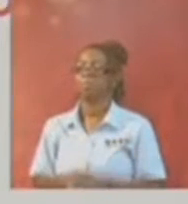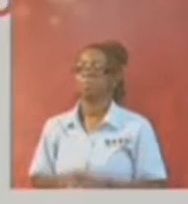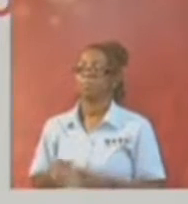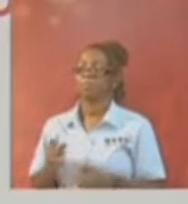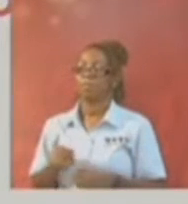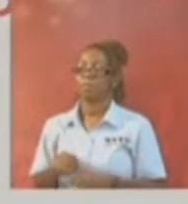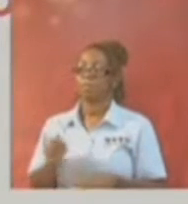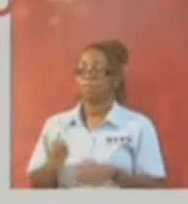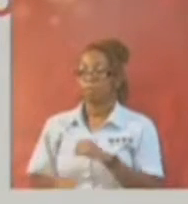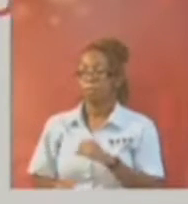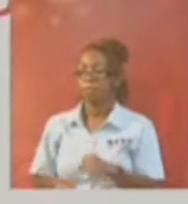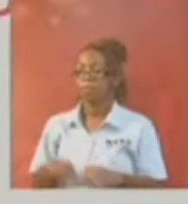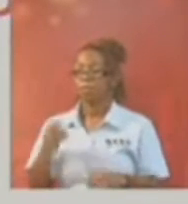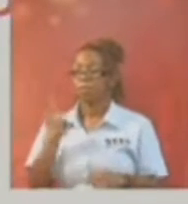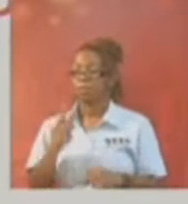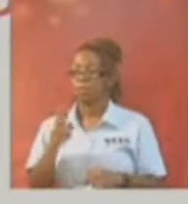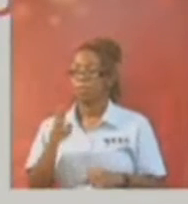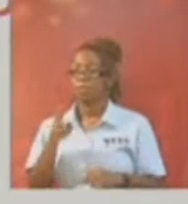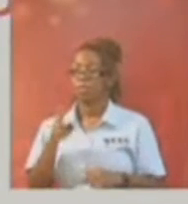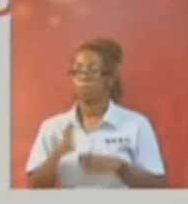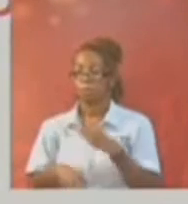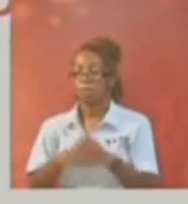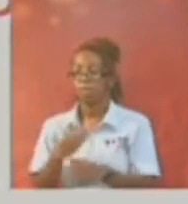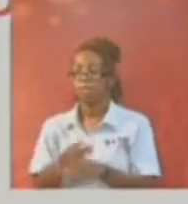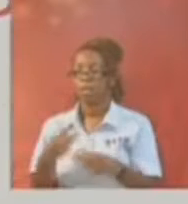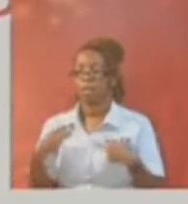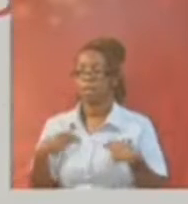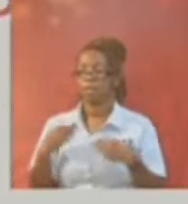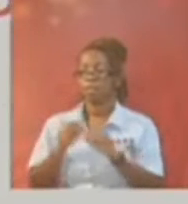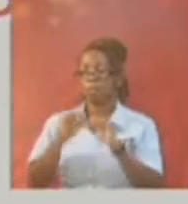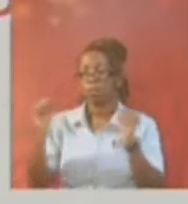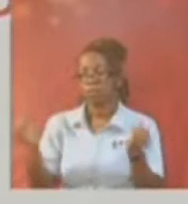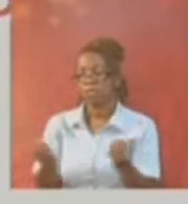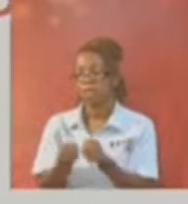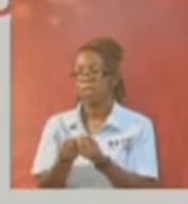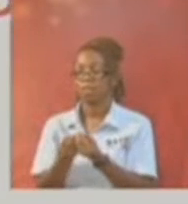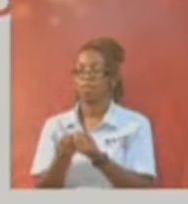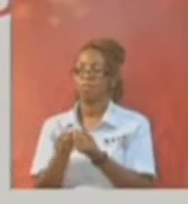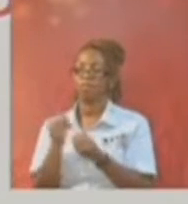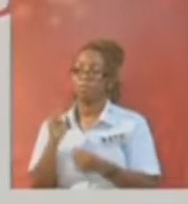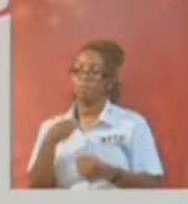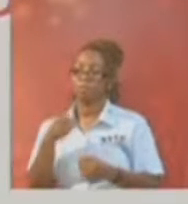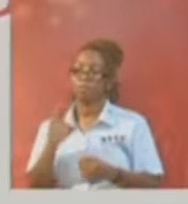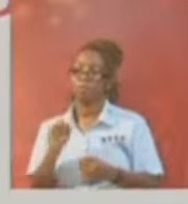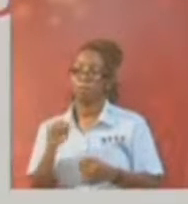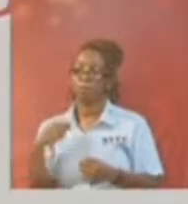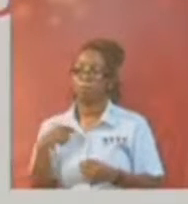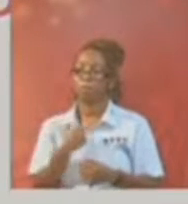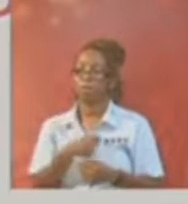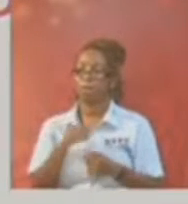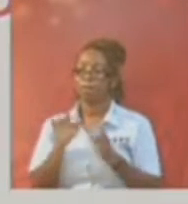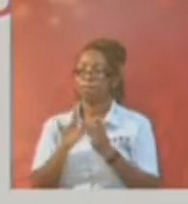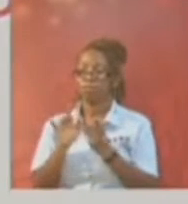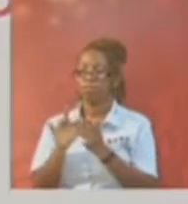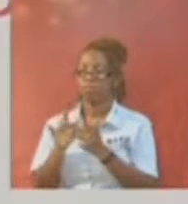Organization representatives within Trinidad and Tobago. So we will remain in contact with them as they and we review the outcomes